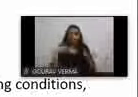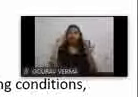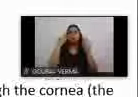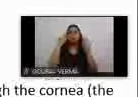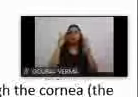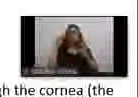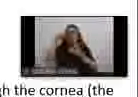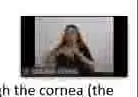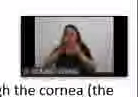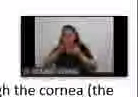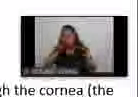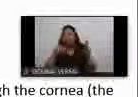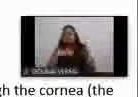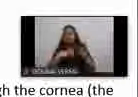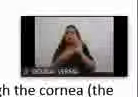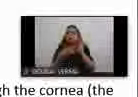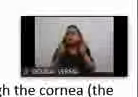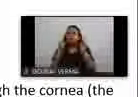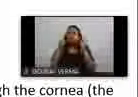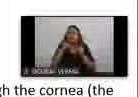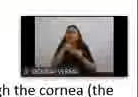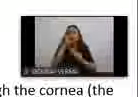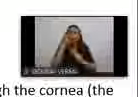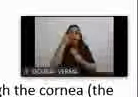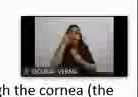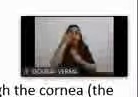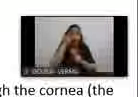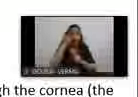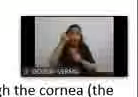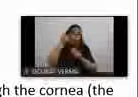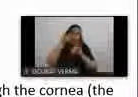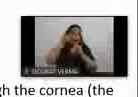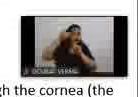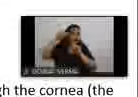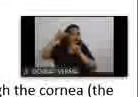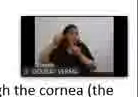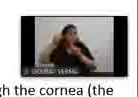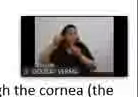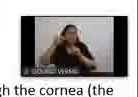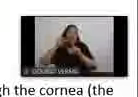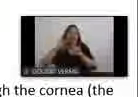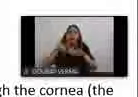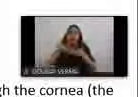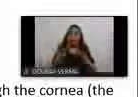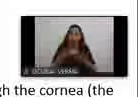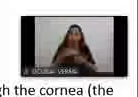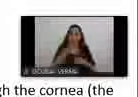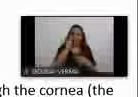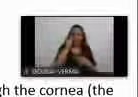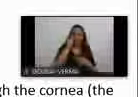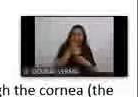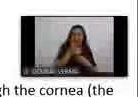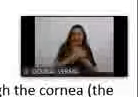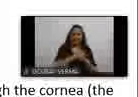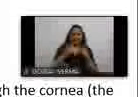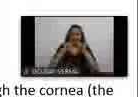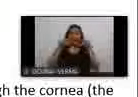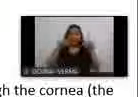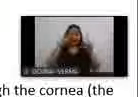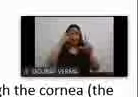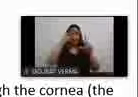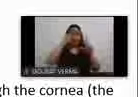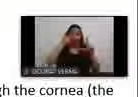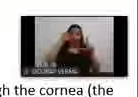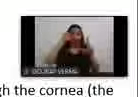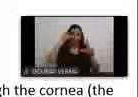the eye. Let's have a quick recap of the anatomy of the eye. The light, if you see the structure of the eye, you have